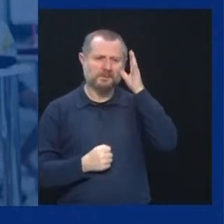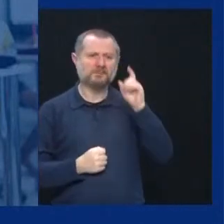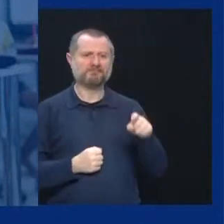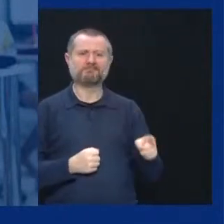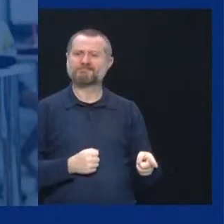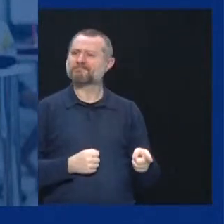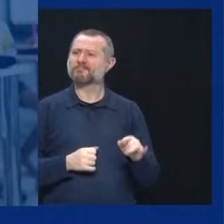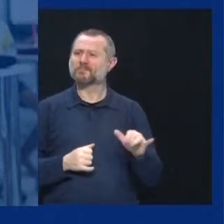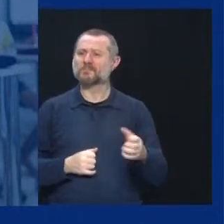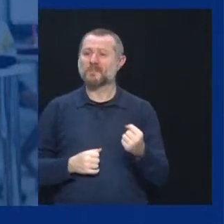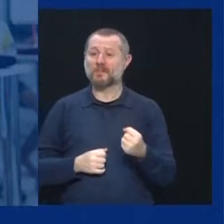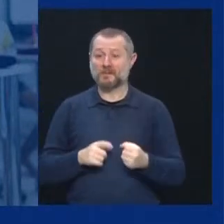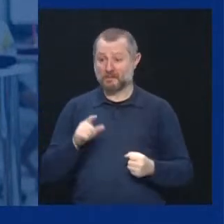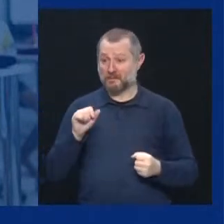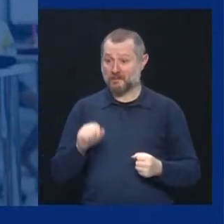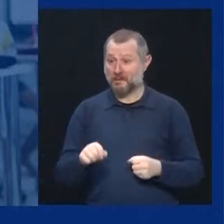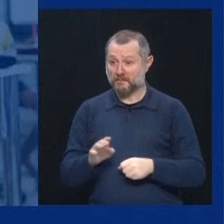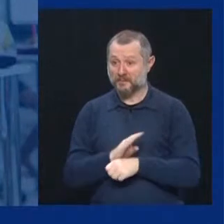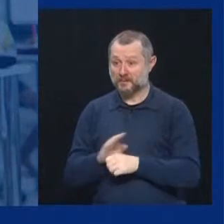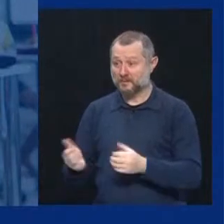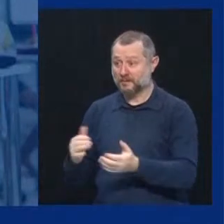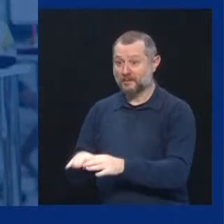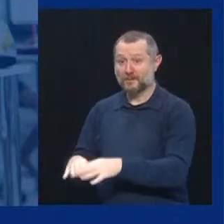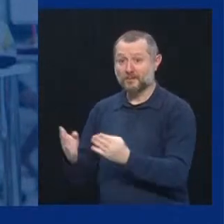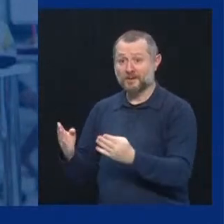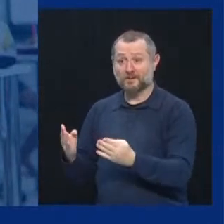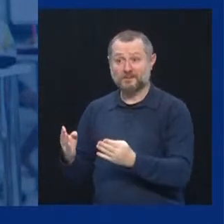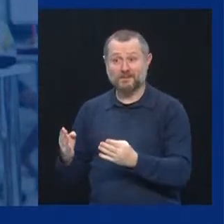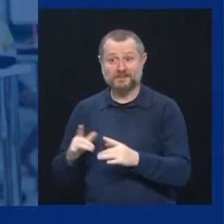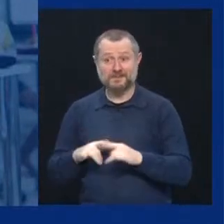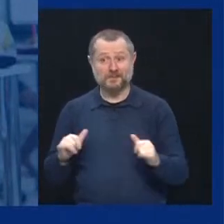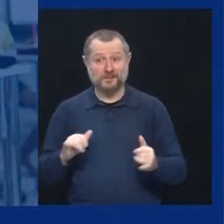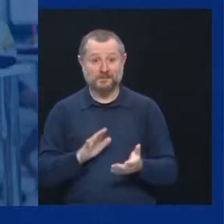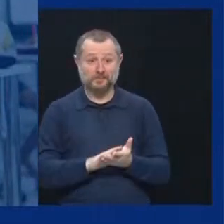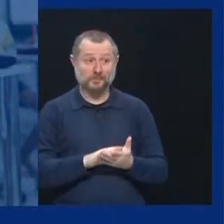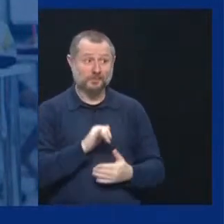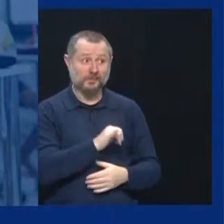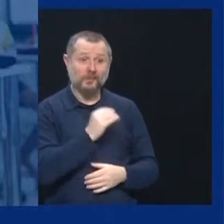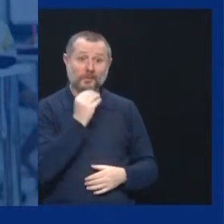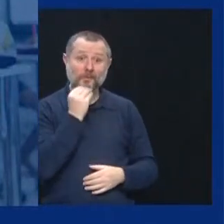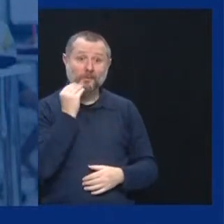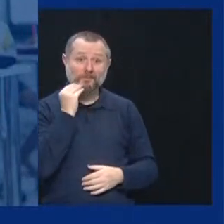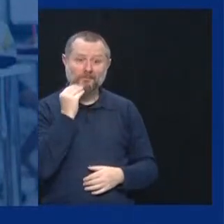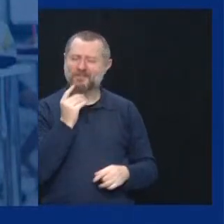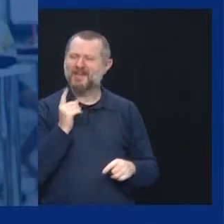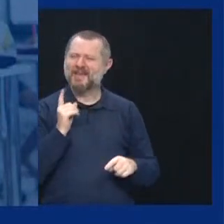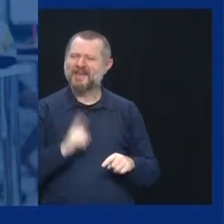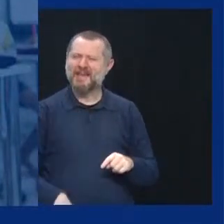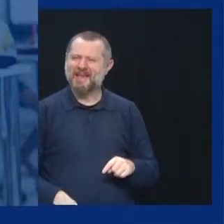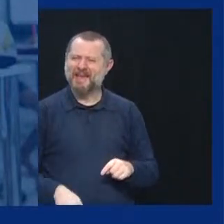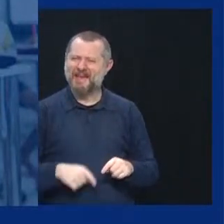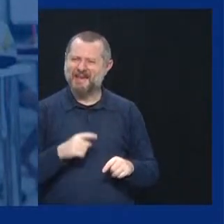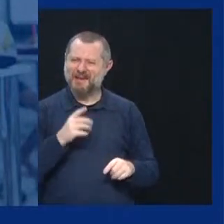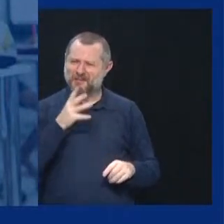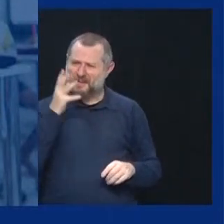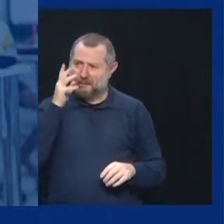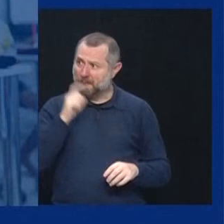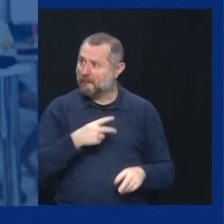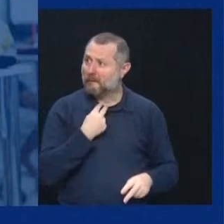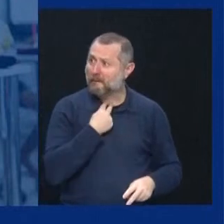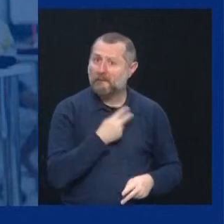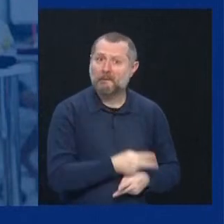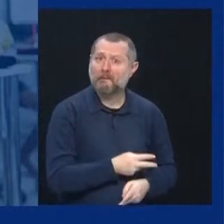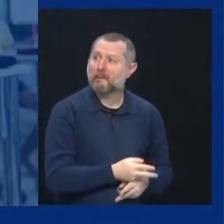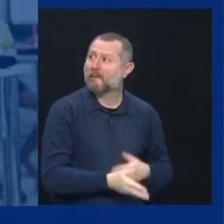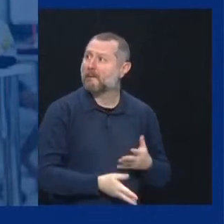economy without parents having children in school so parents